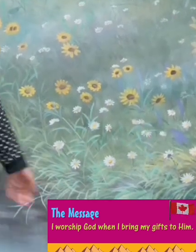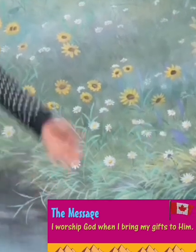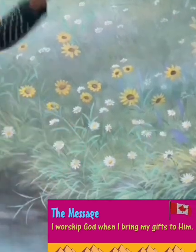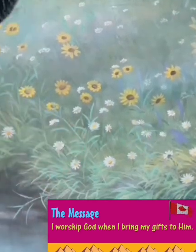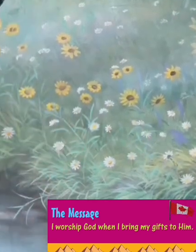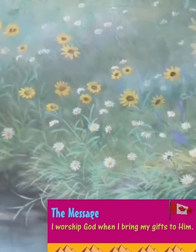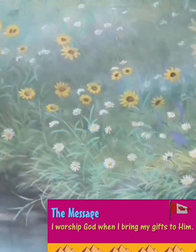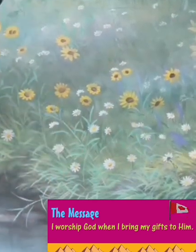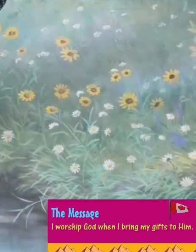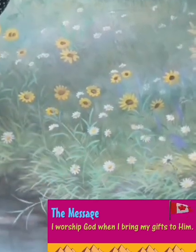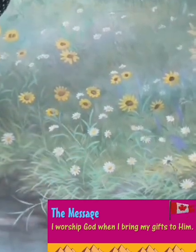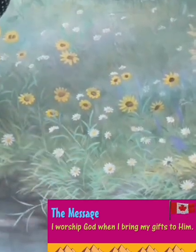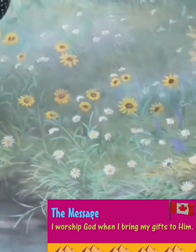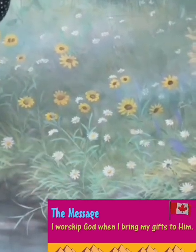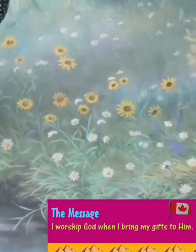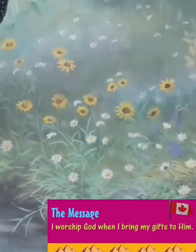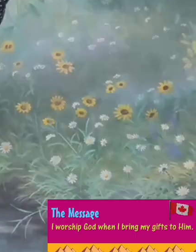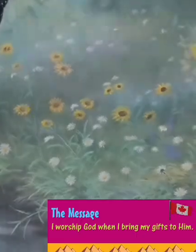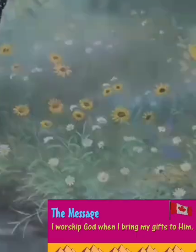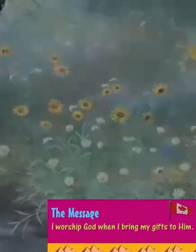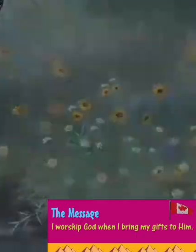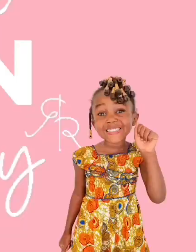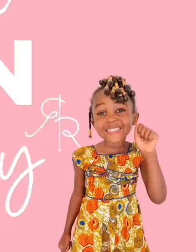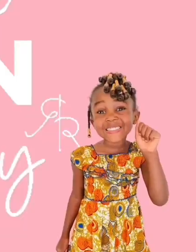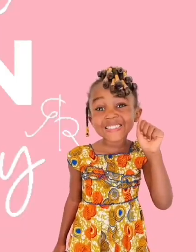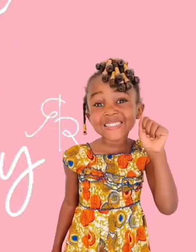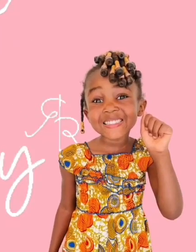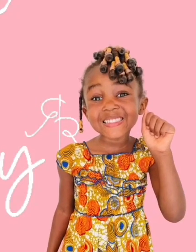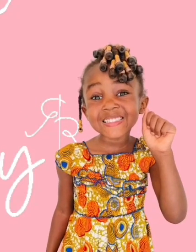gift to him.